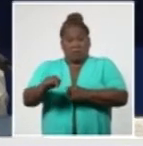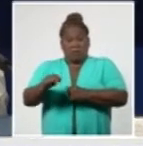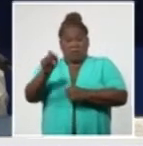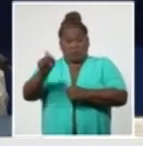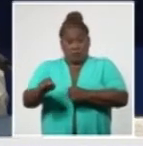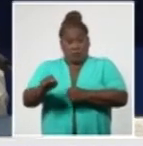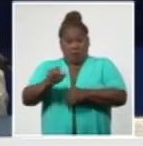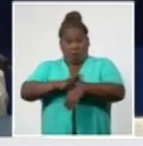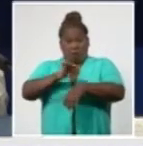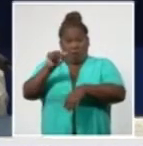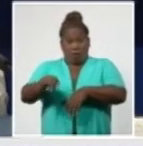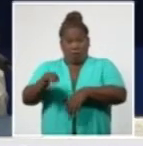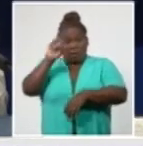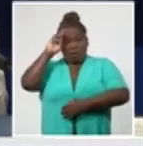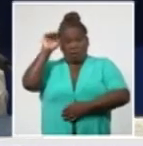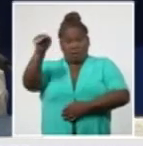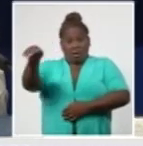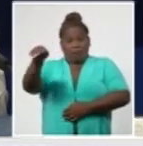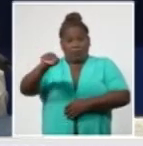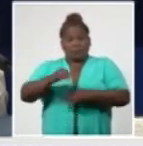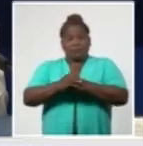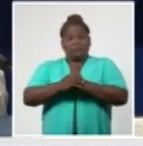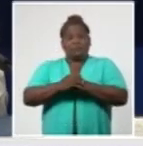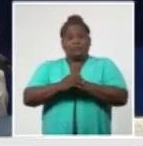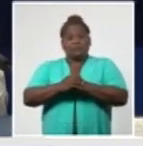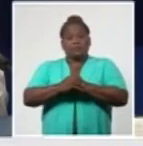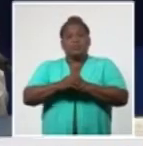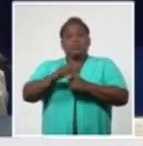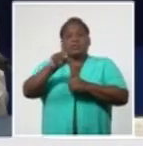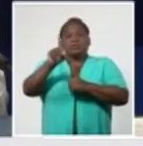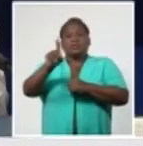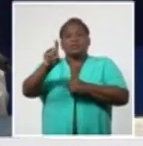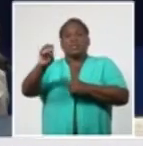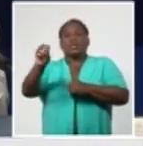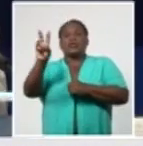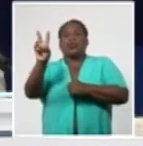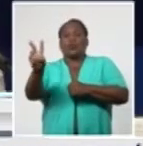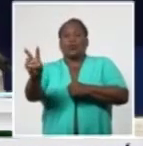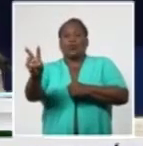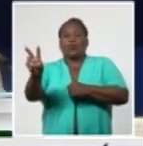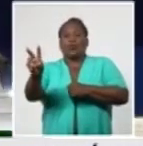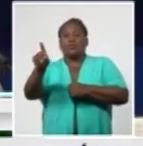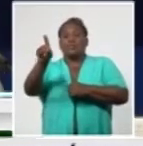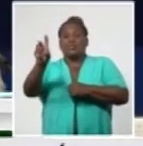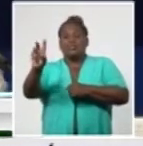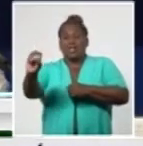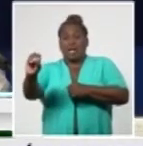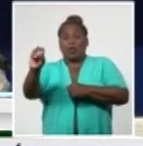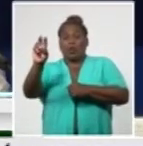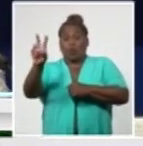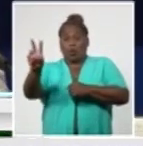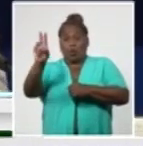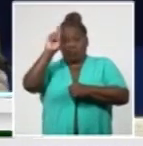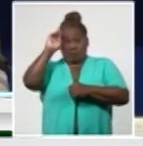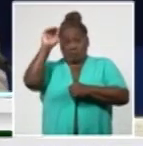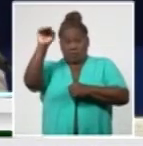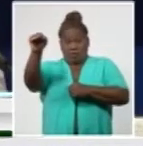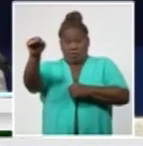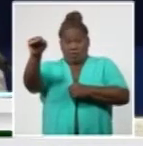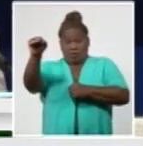Of the 2,319 patients diagnosed with the disease in Cuba, 102 remain